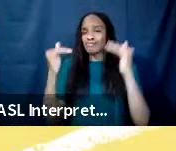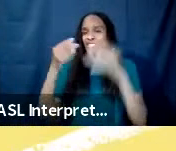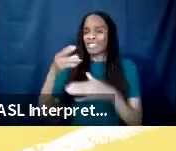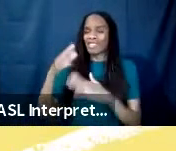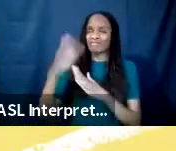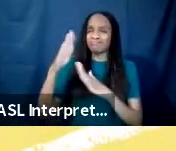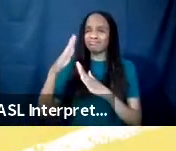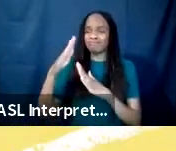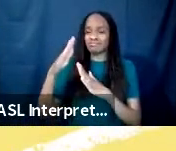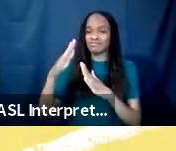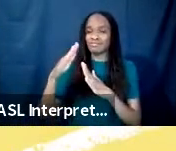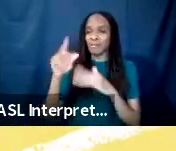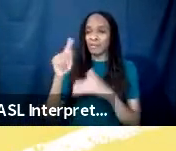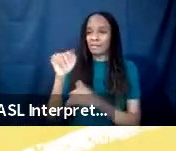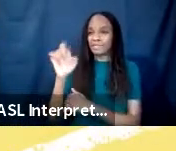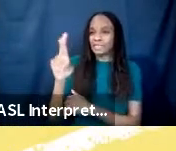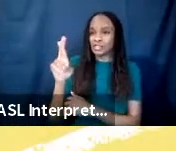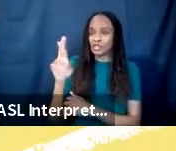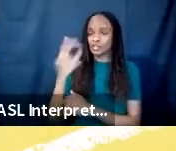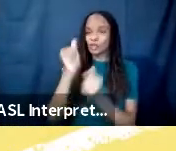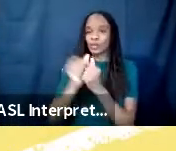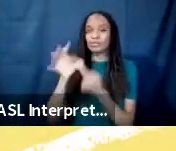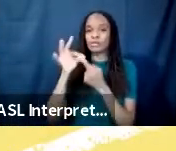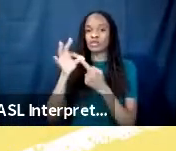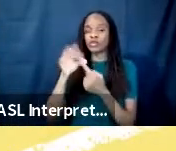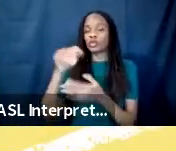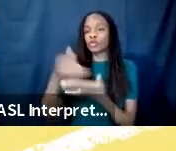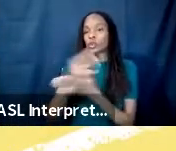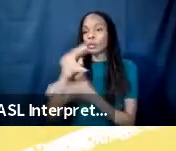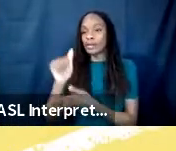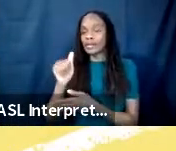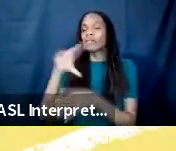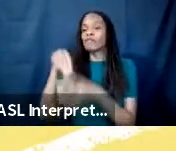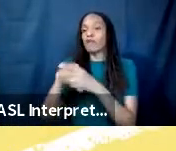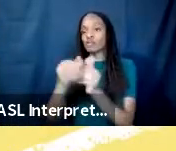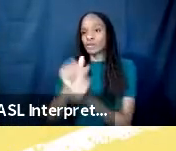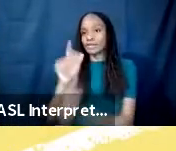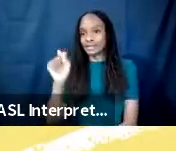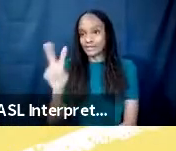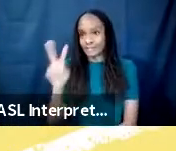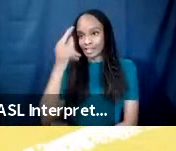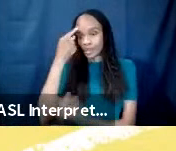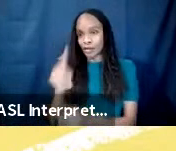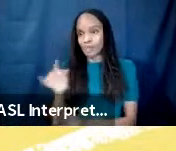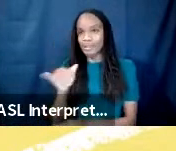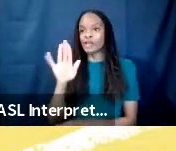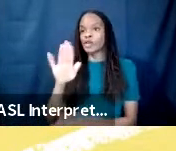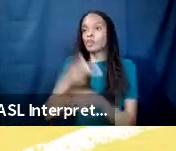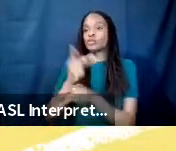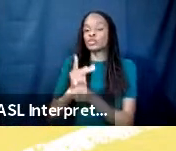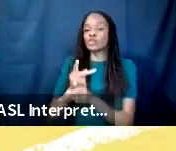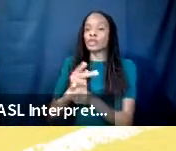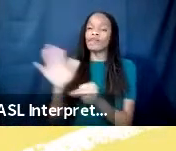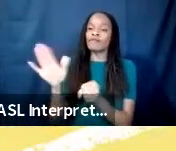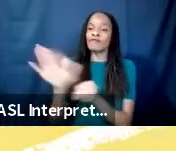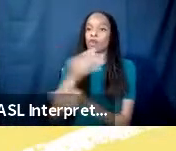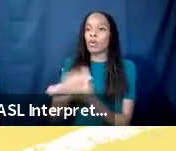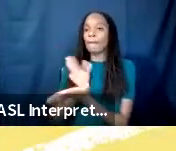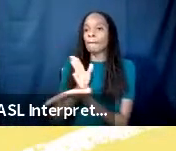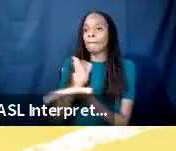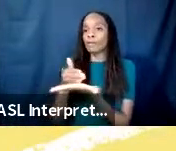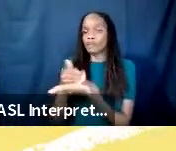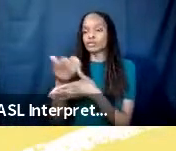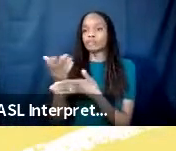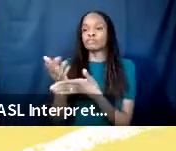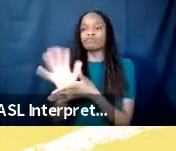tier of the special new media agreement, incorporates the television agreement. So it's basically as if you're producing a full budget picture,